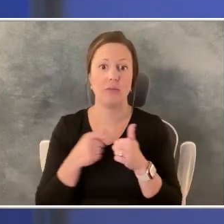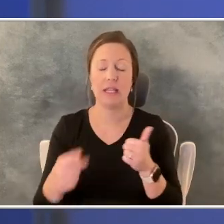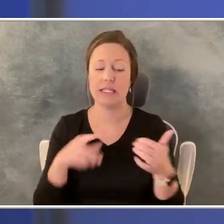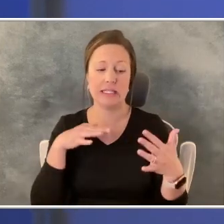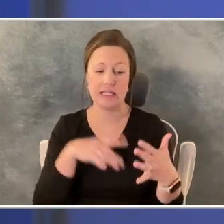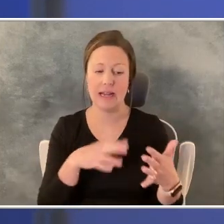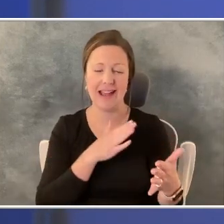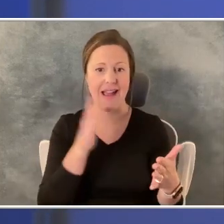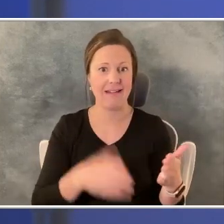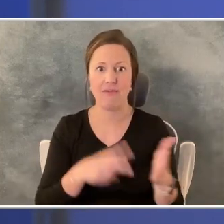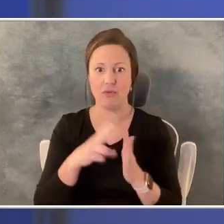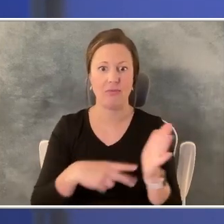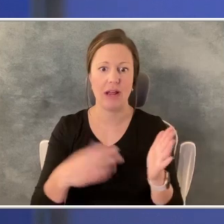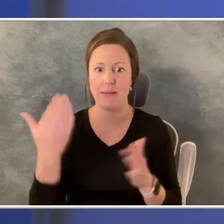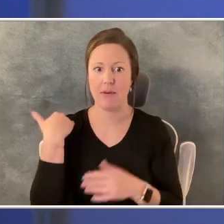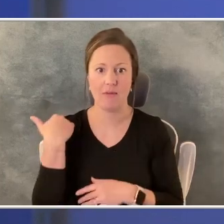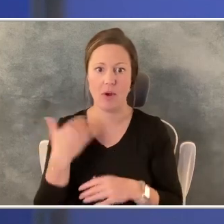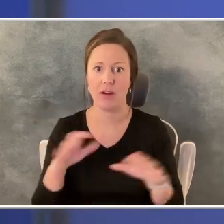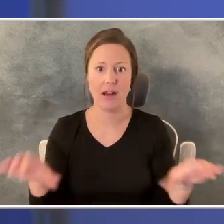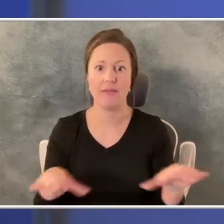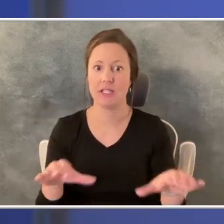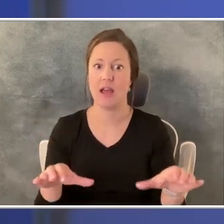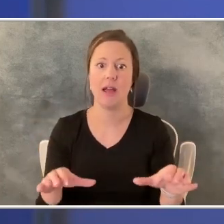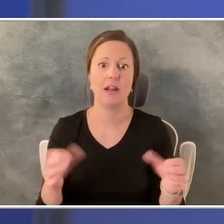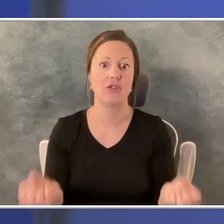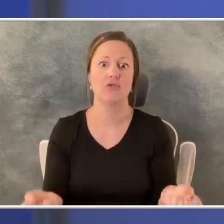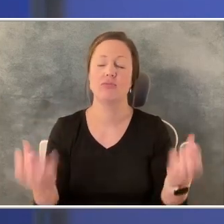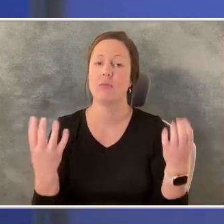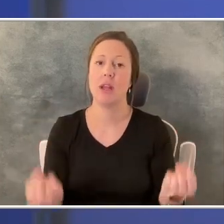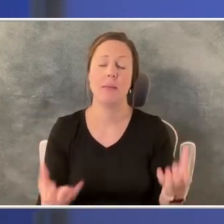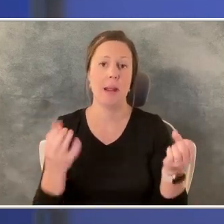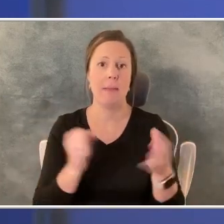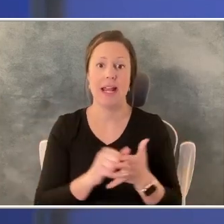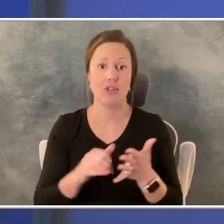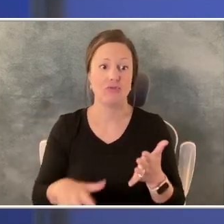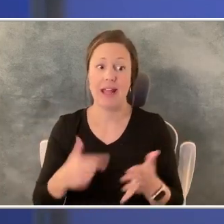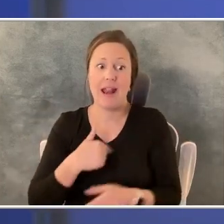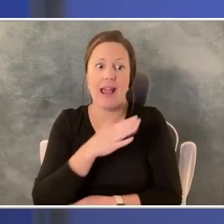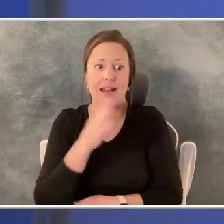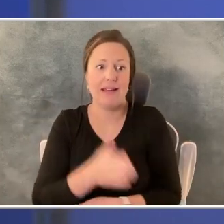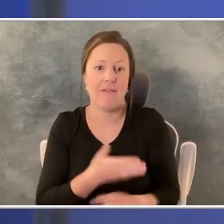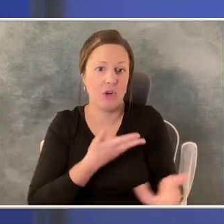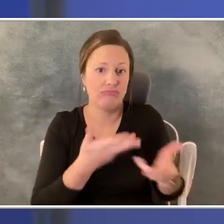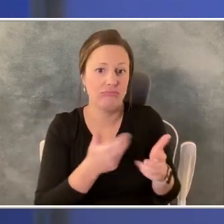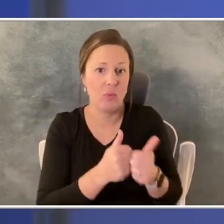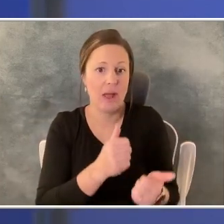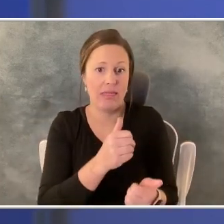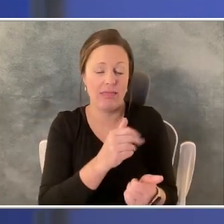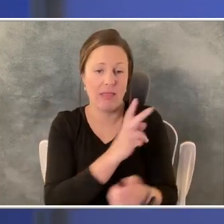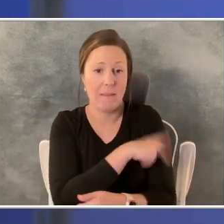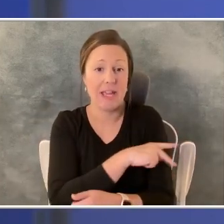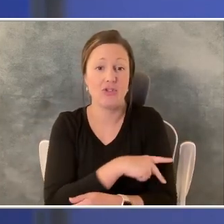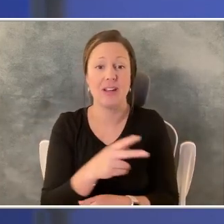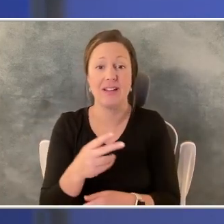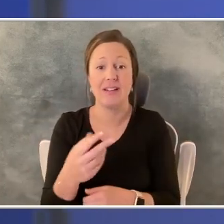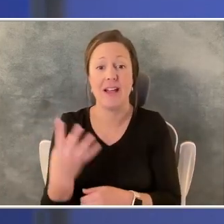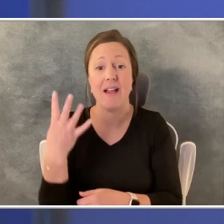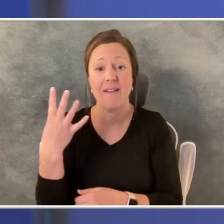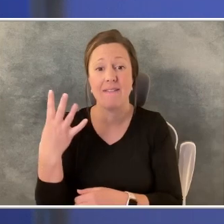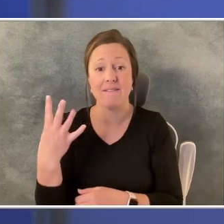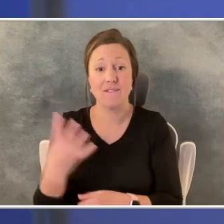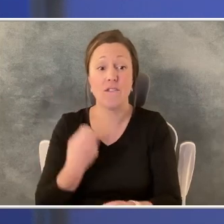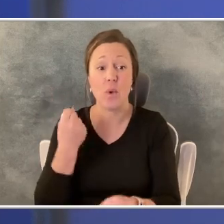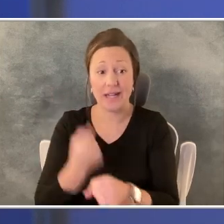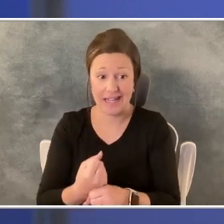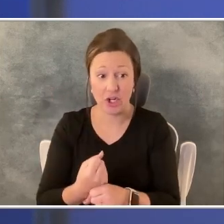done hundreds, if not thousands, of hysterectomies, and I'd never counseled a patient. You will lose 4 years on average off of the life of your ovaries because